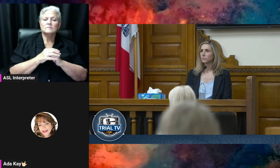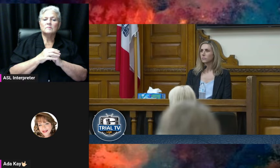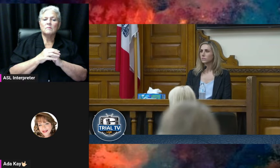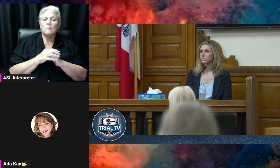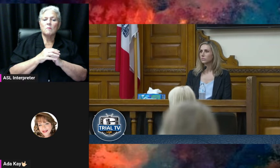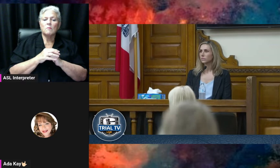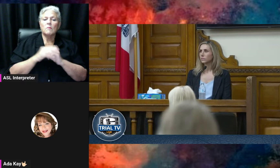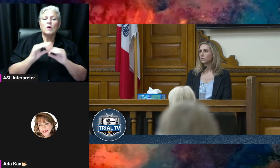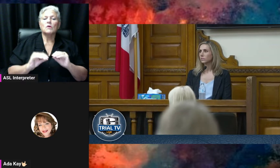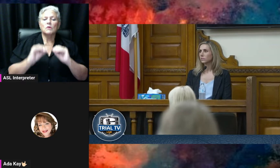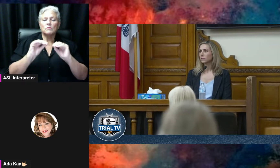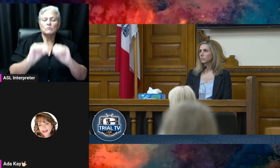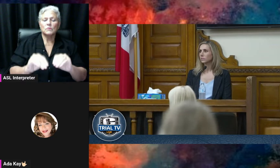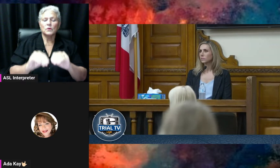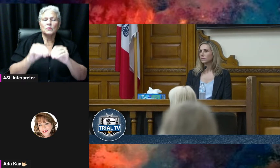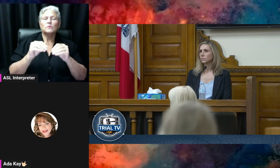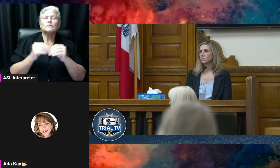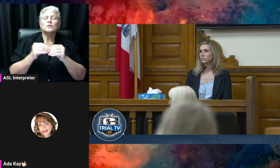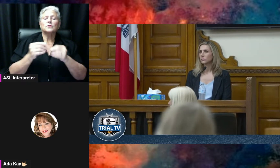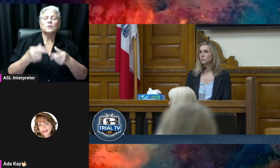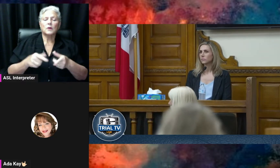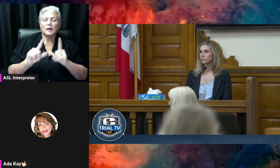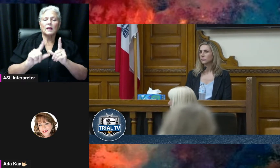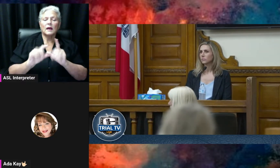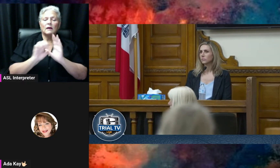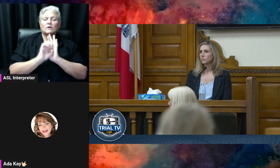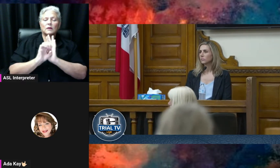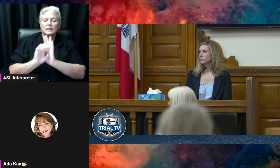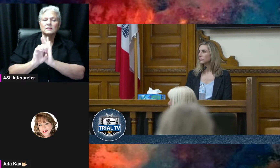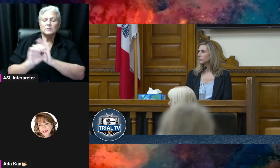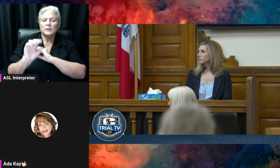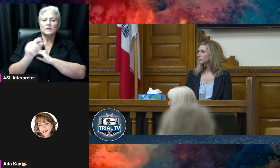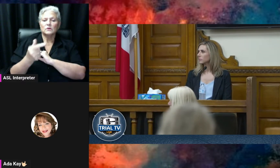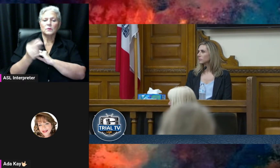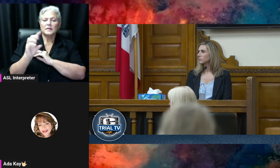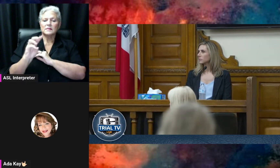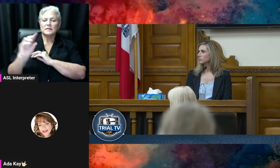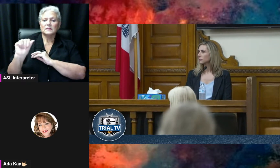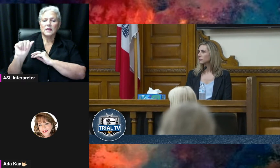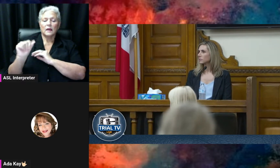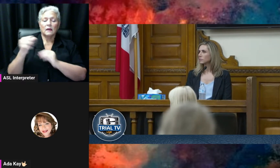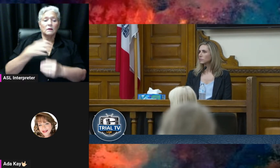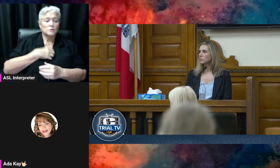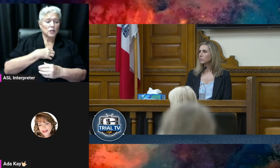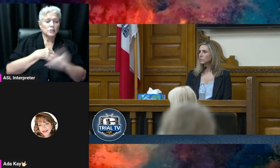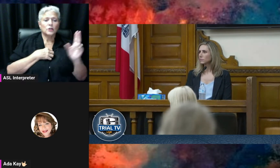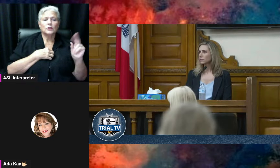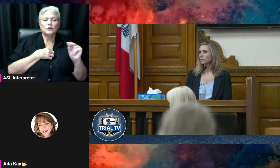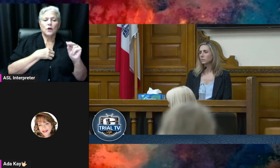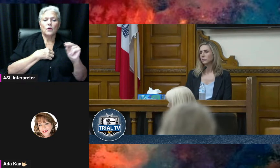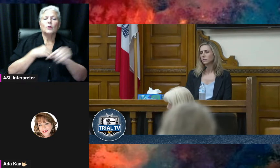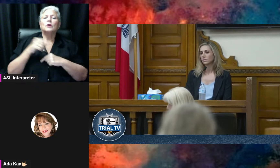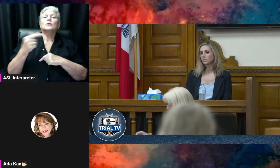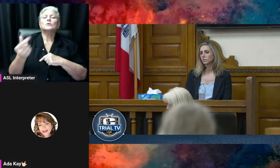admit Exhibit 26A. Any objection? No objection. 26A is